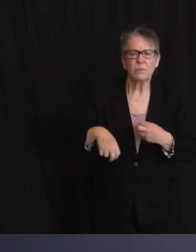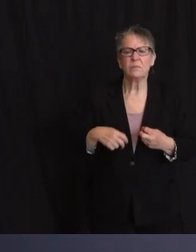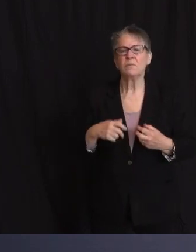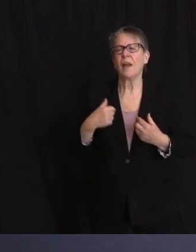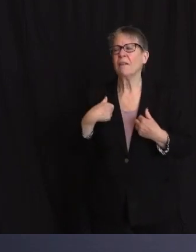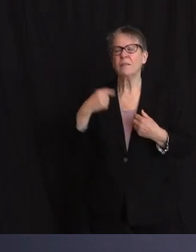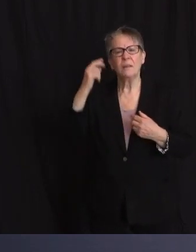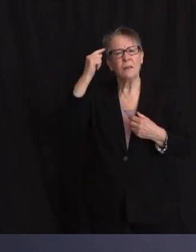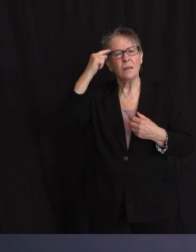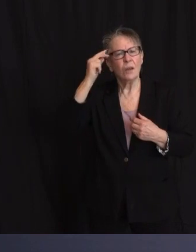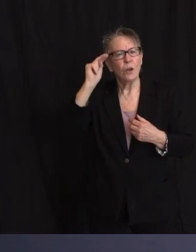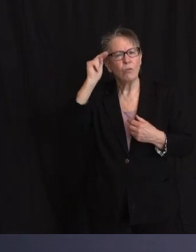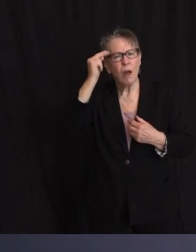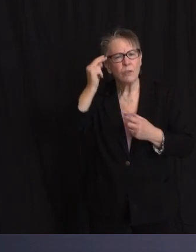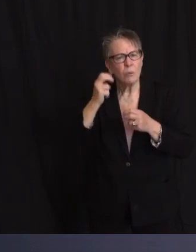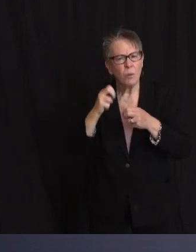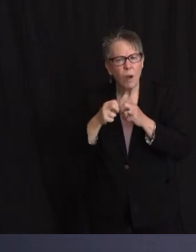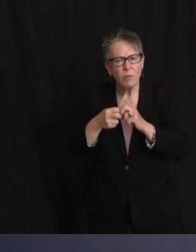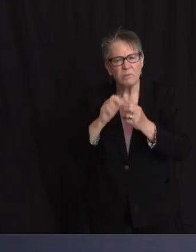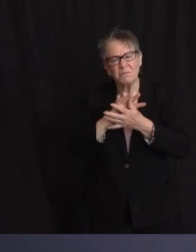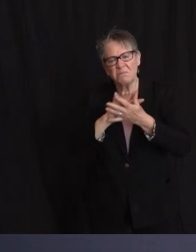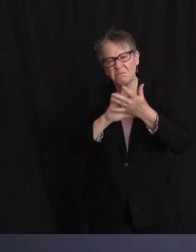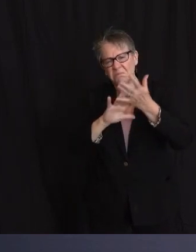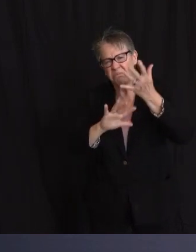13.7% other, and 11% cancer.